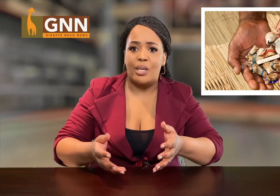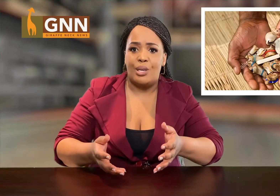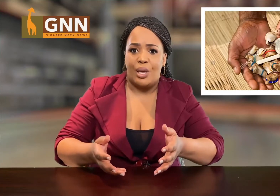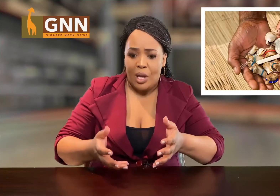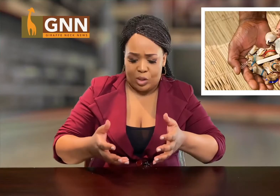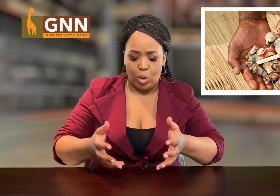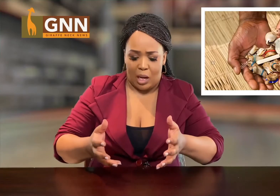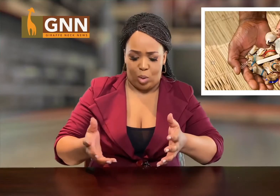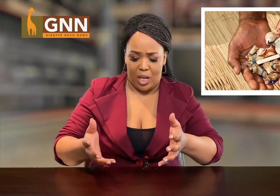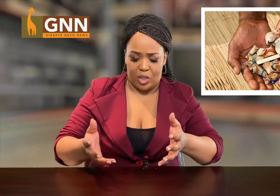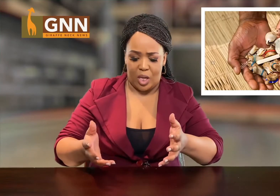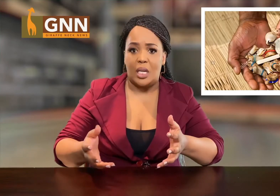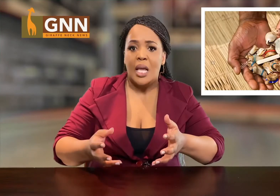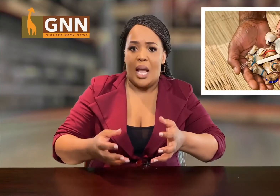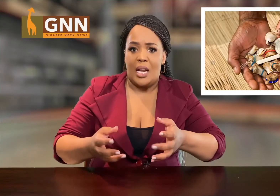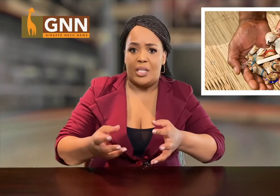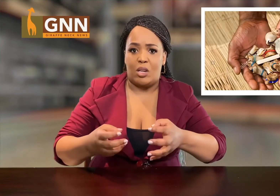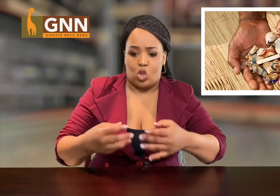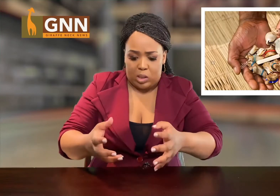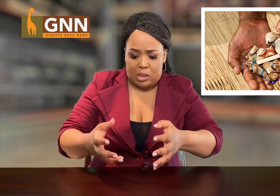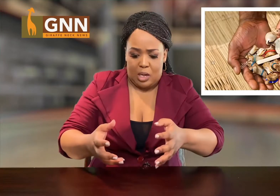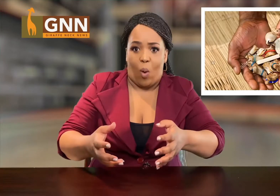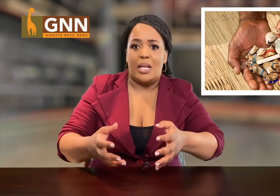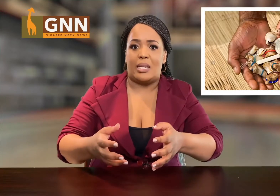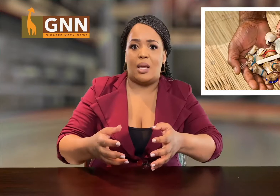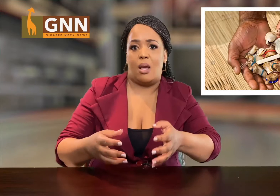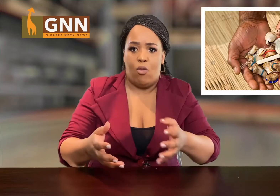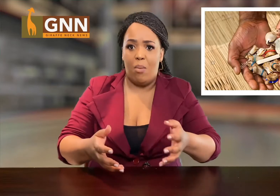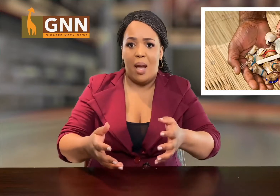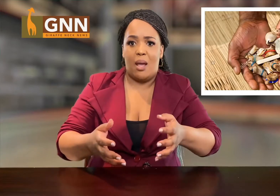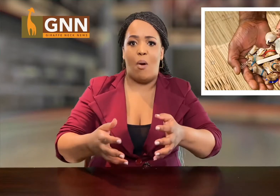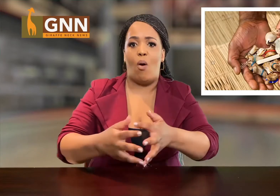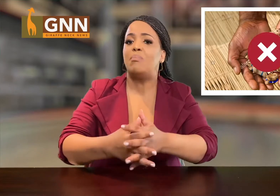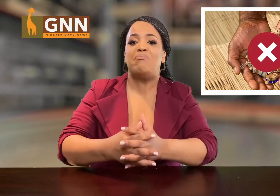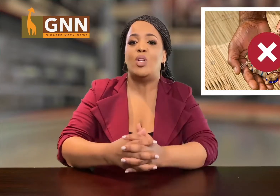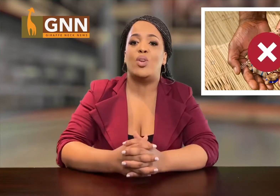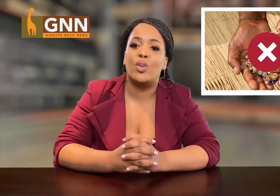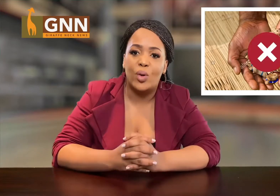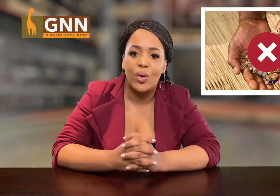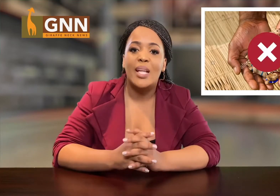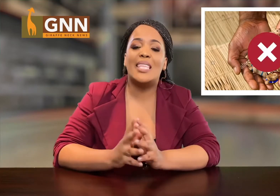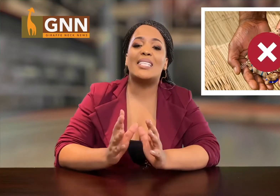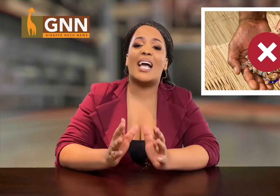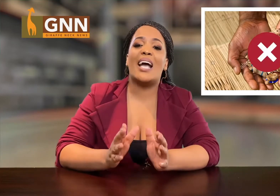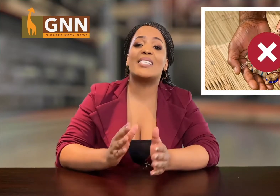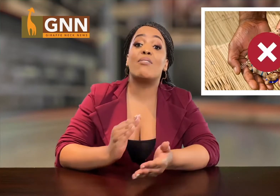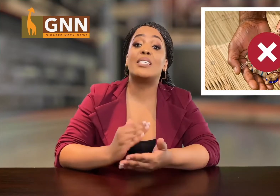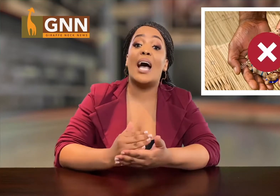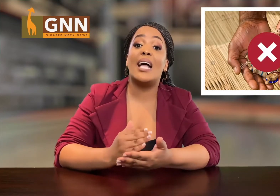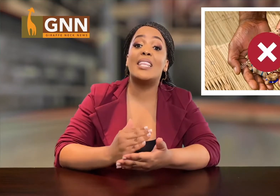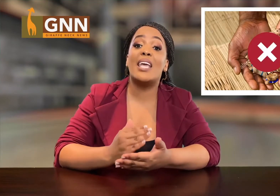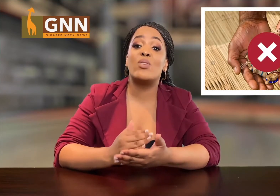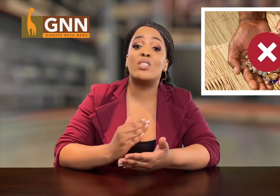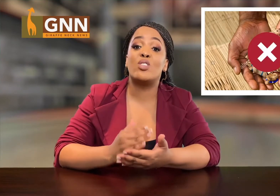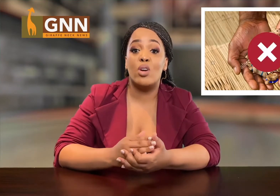I see social cohesion and reduced inequality. Vulnerable. No. These guys